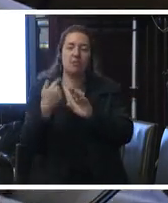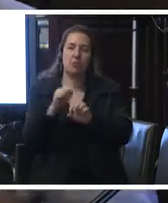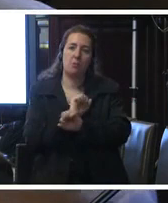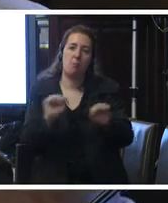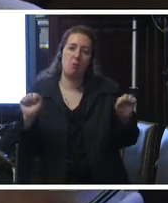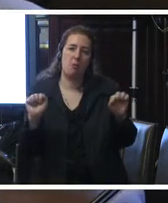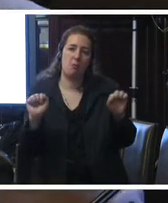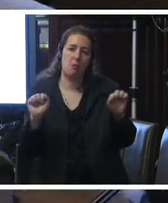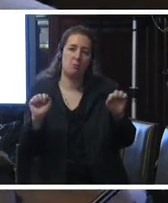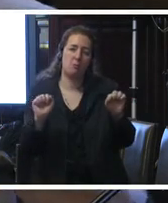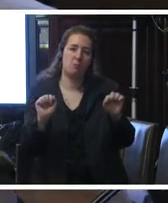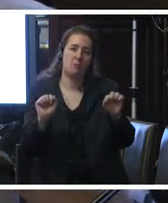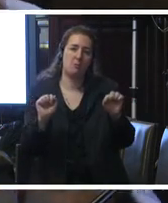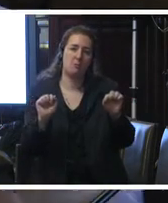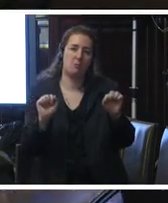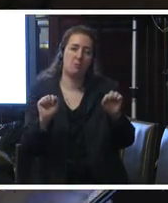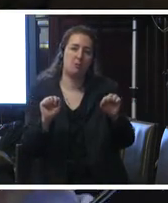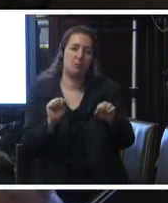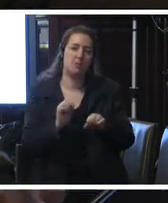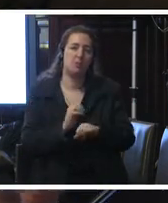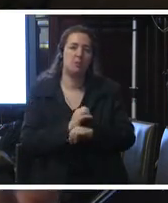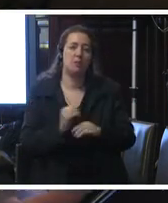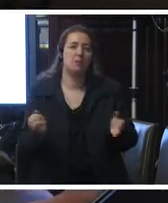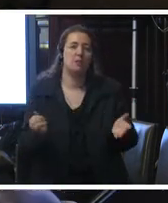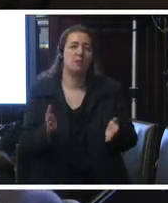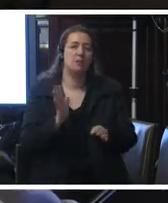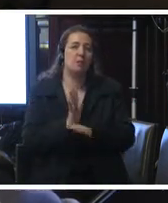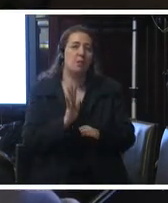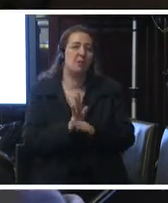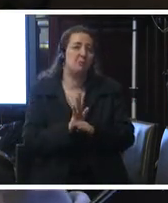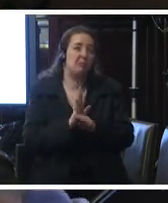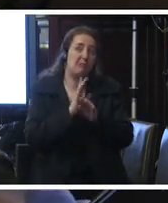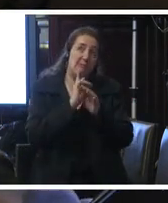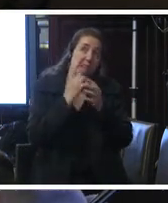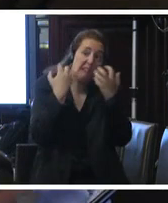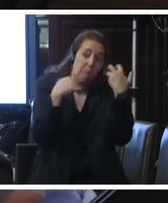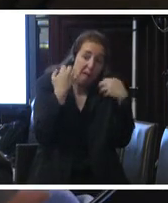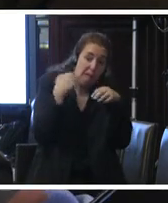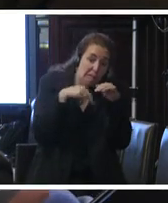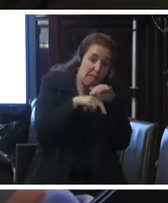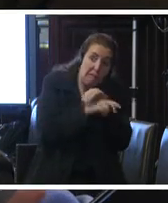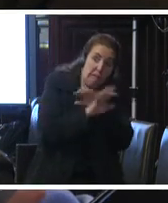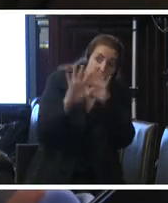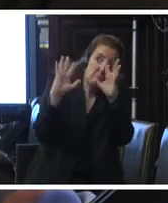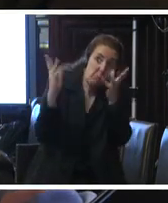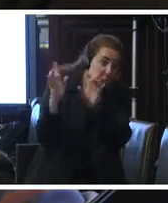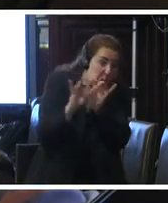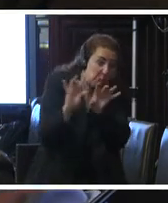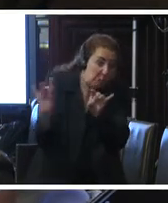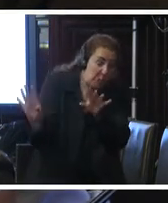in order to live in the contaminated world that we're creating. So we thank you for your